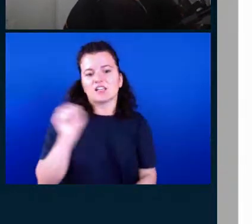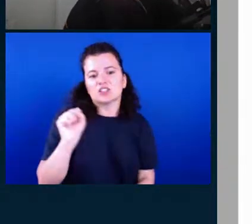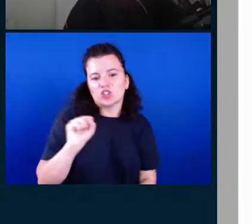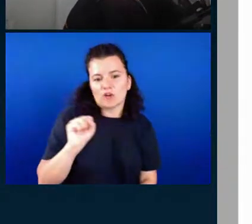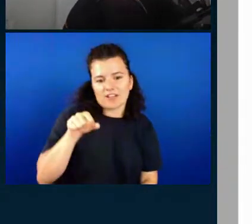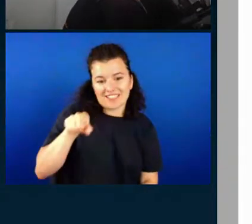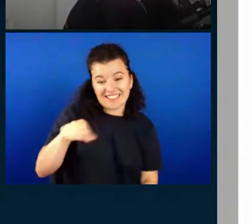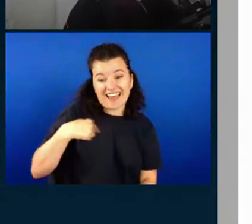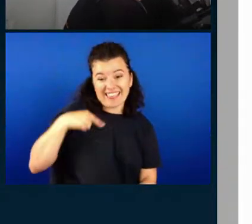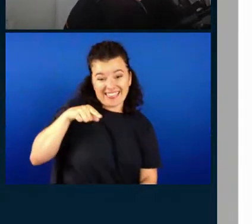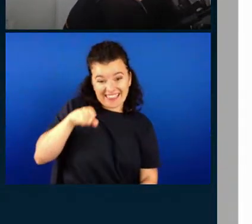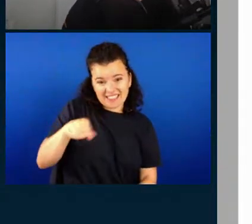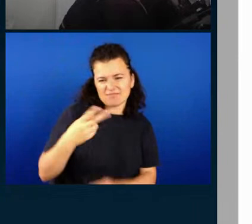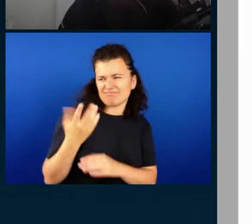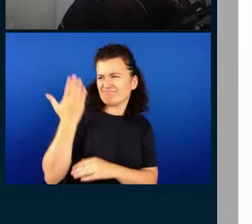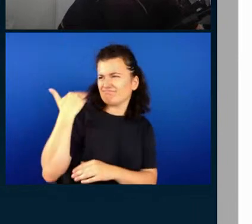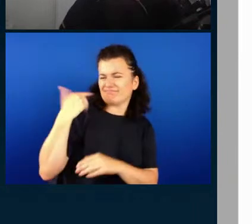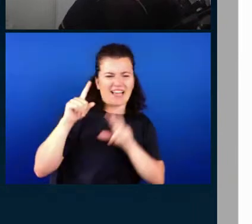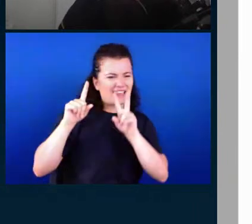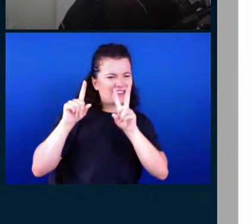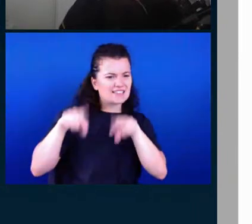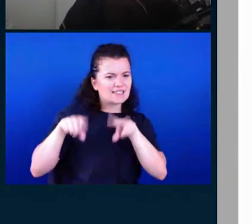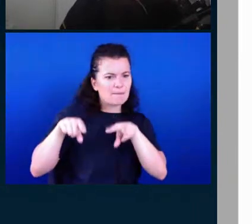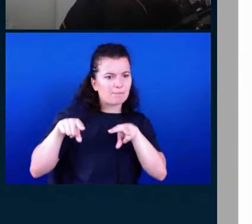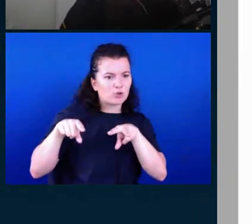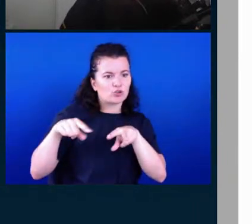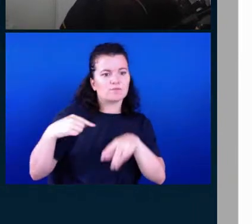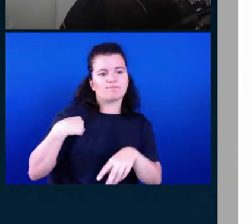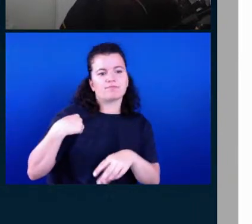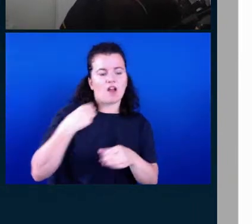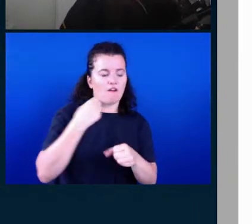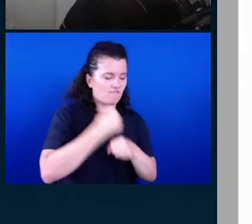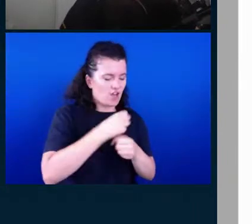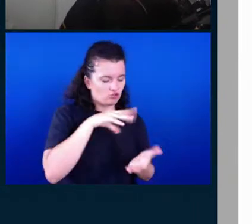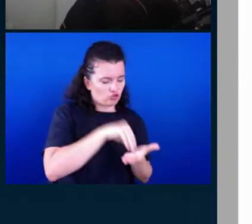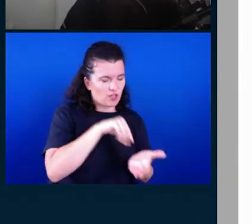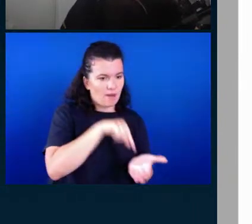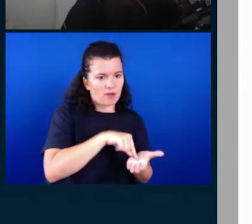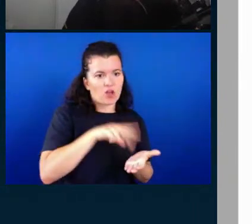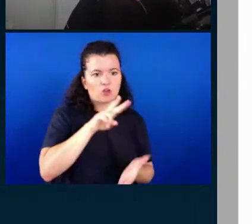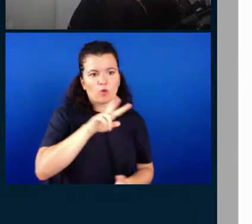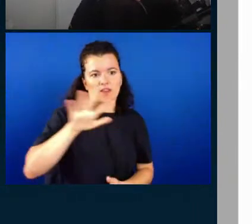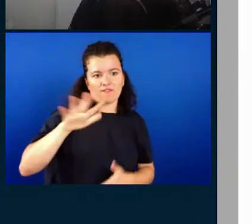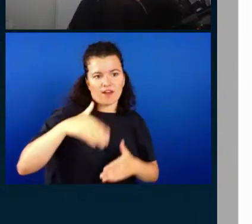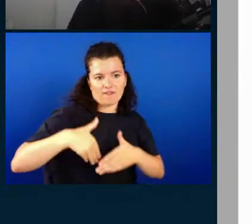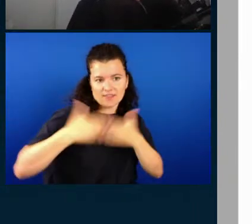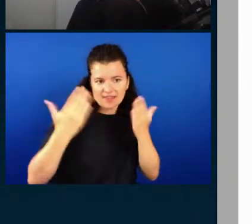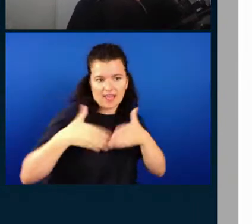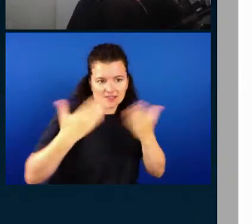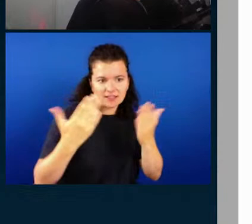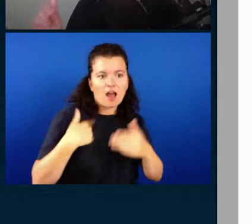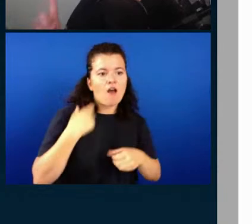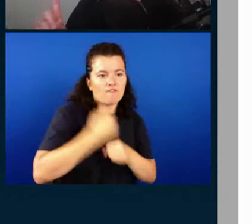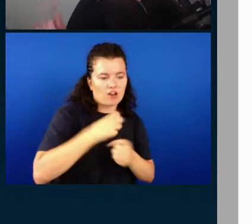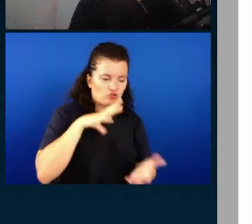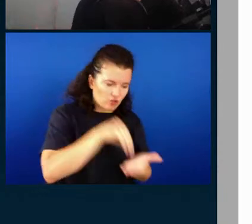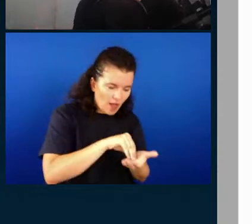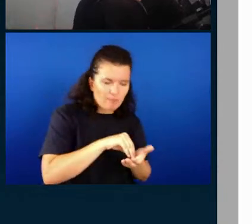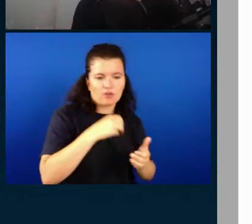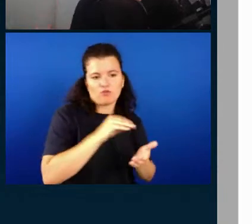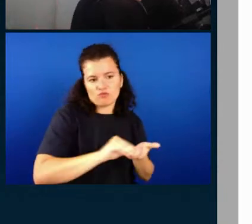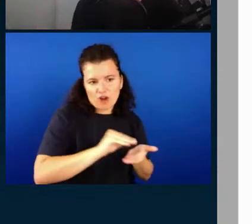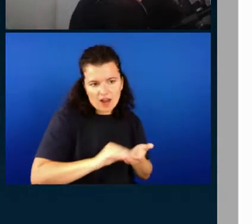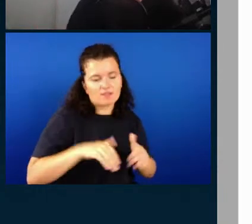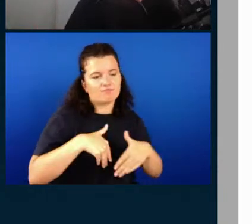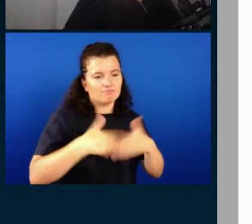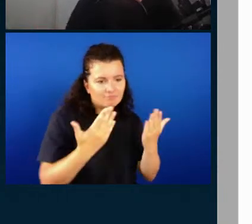December. And I wrote a function app for 25 days. Every day I wrote a function app. That's not completely true.